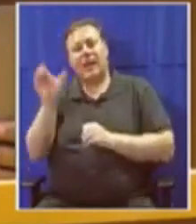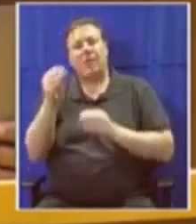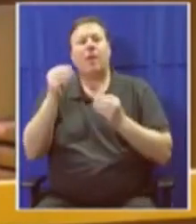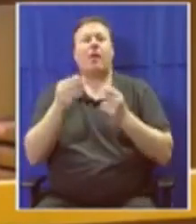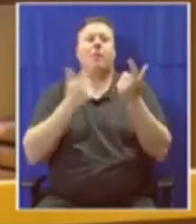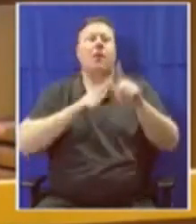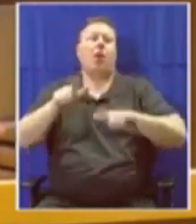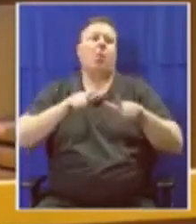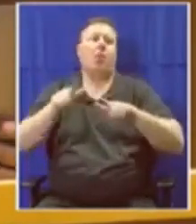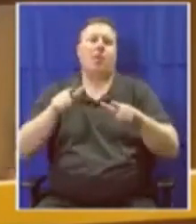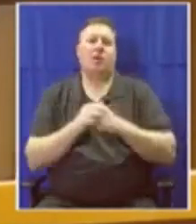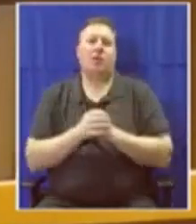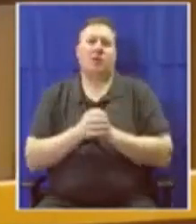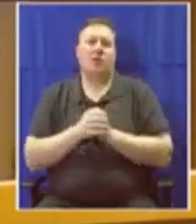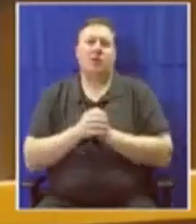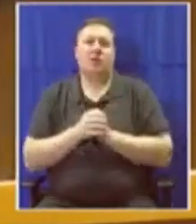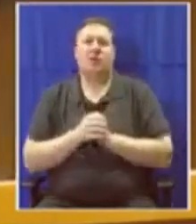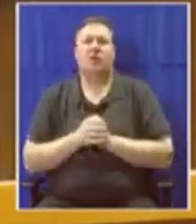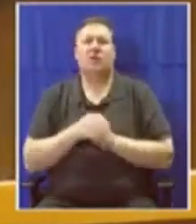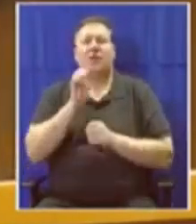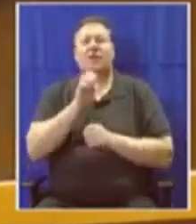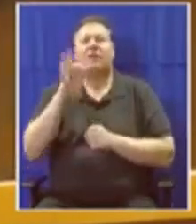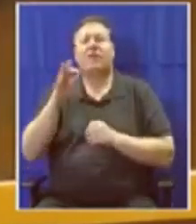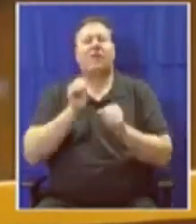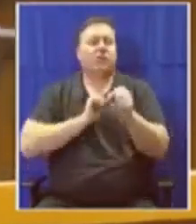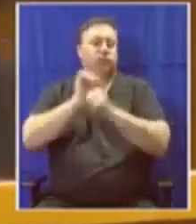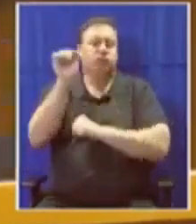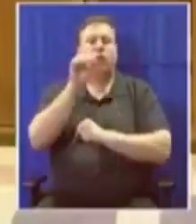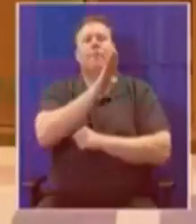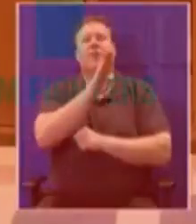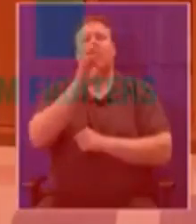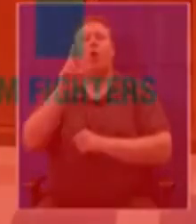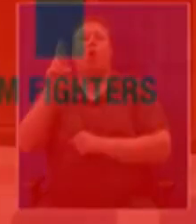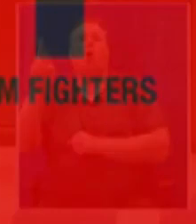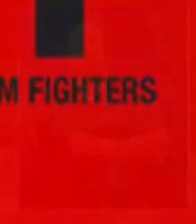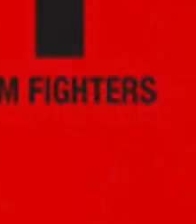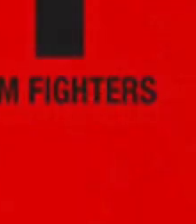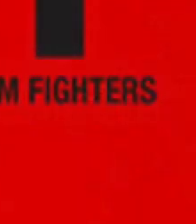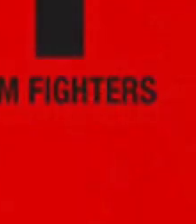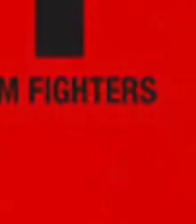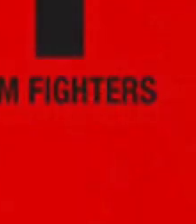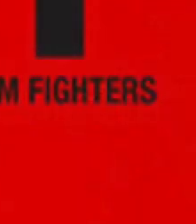EFF rejects this BRRR report. Thank you. I have